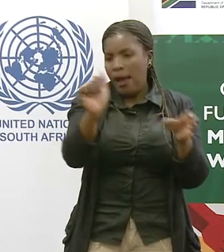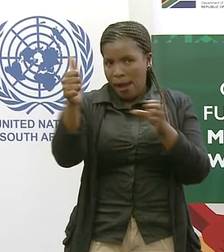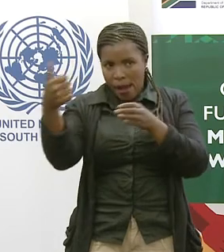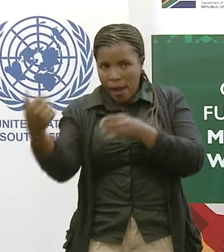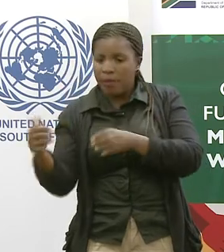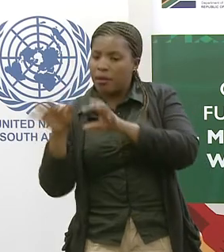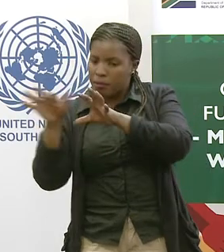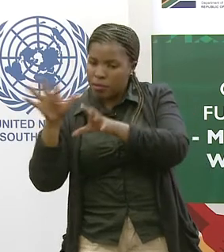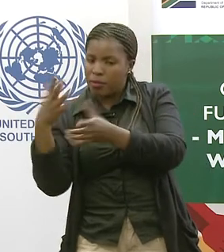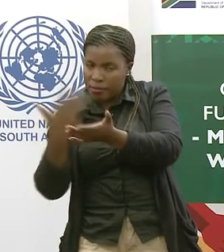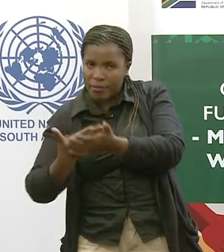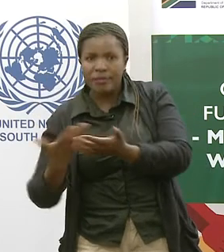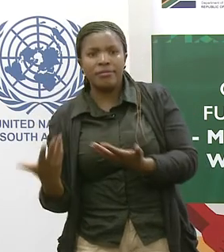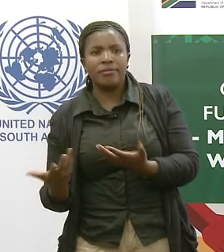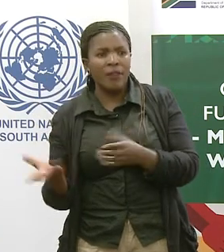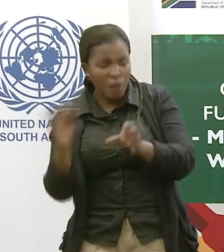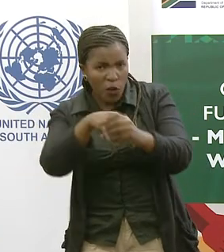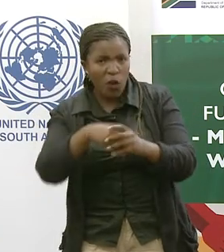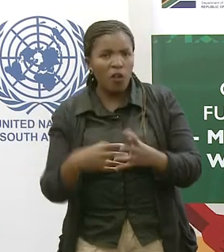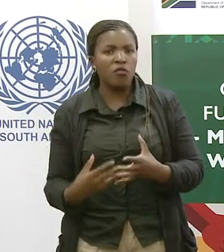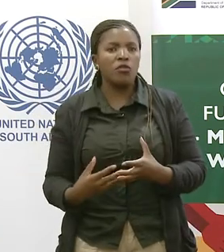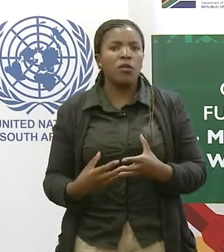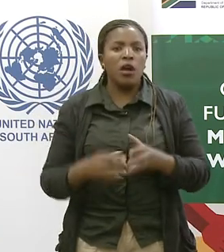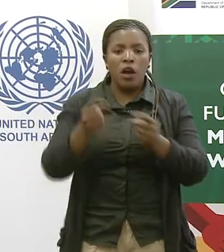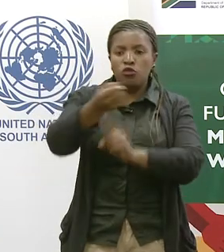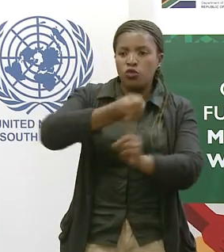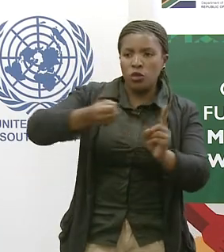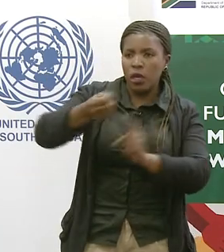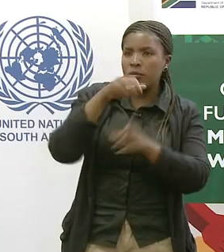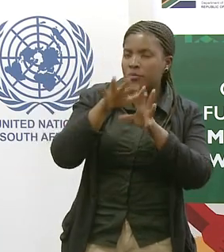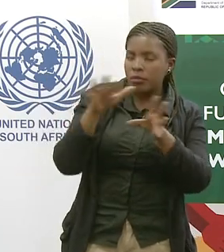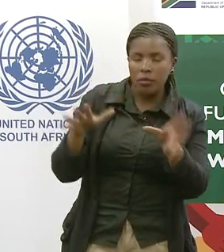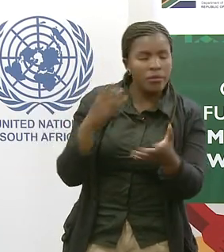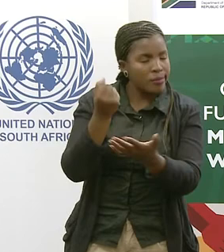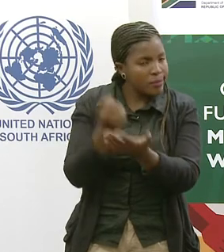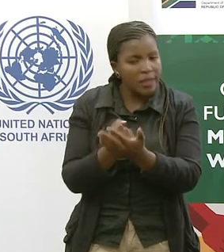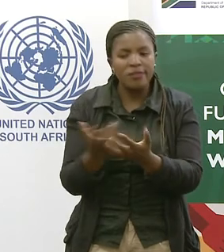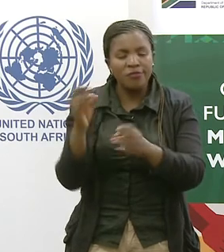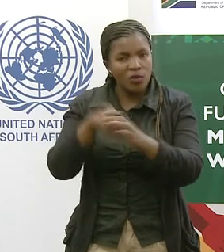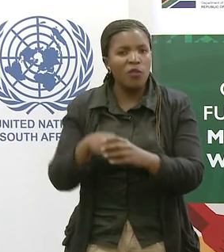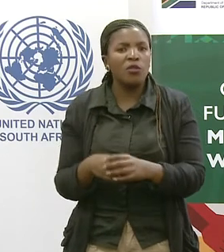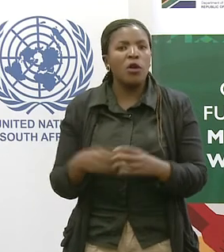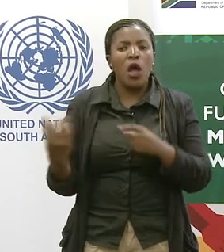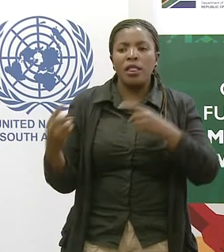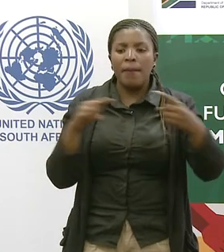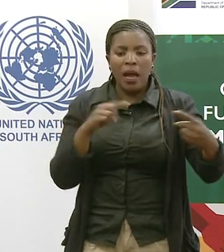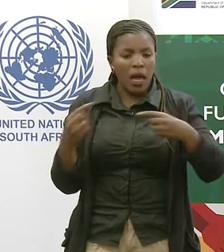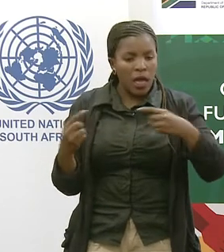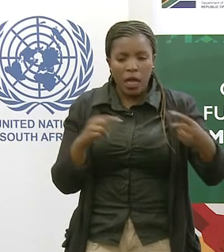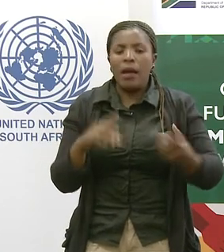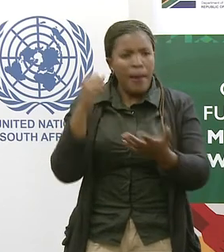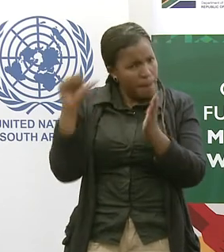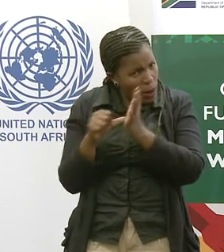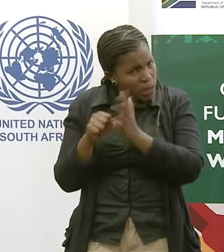to really appreciate where we are, because these debates are significant in terms of pointing to where we are.